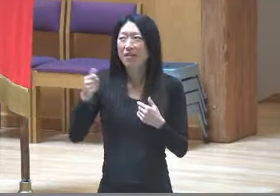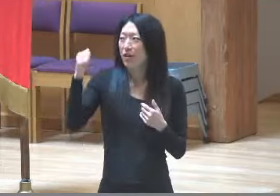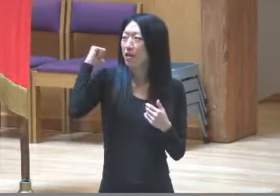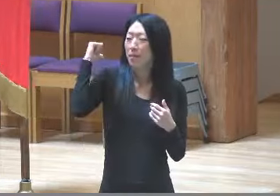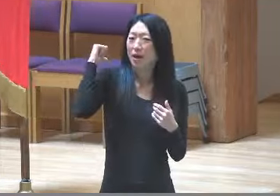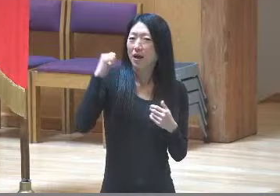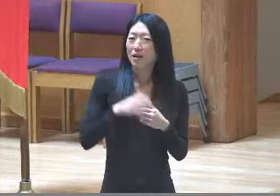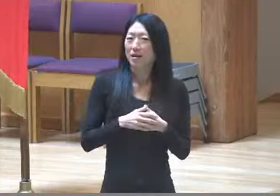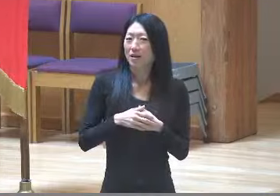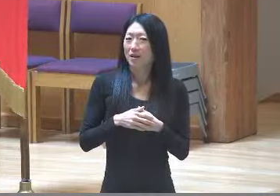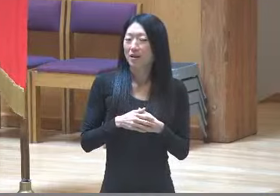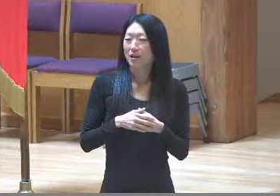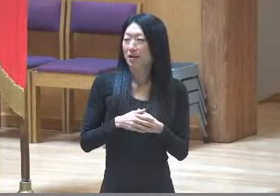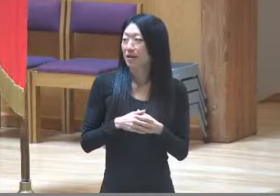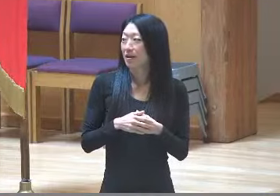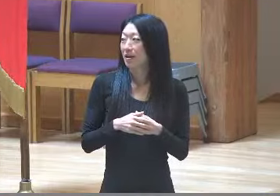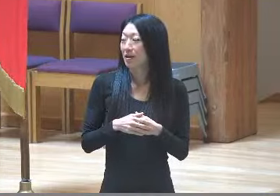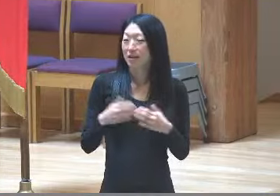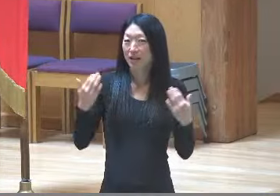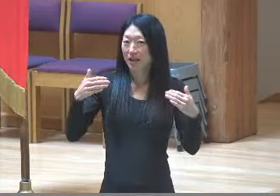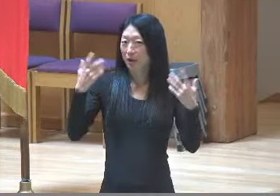backs?